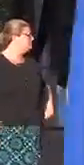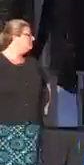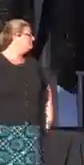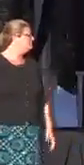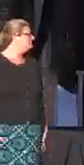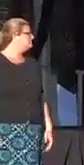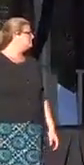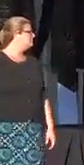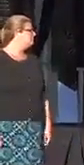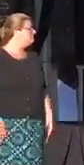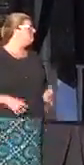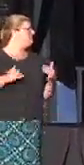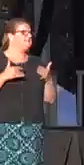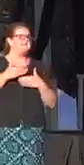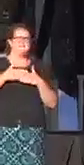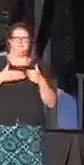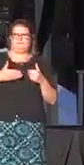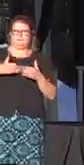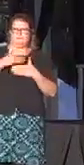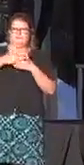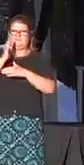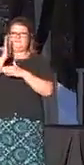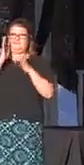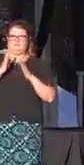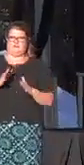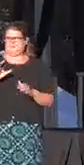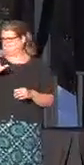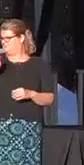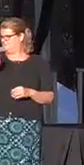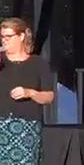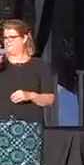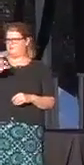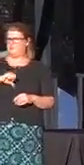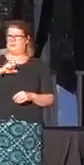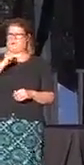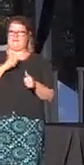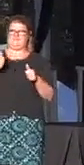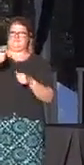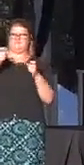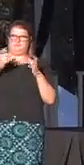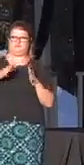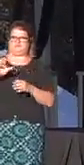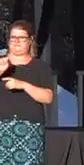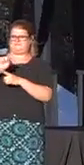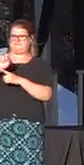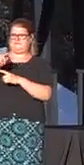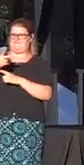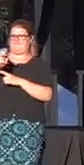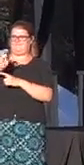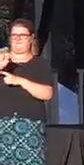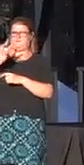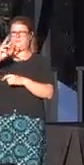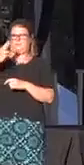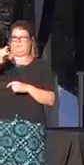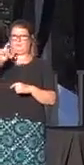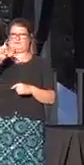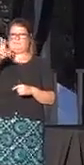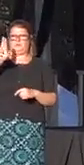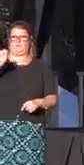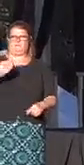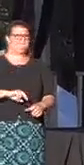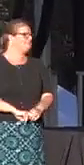Now, here to introduce our next speaker is San Diego Pride's Executive Director, Stephen Whitburn.